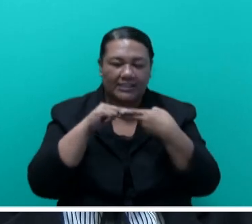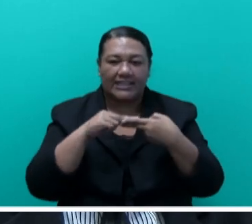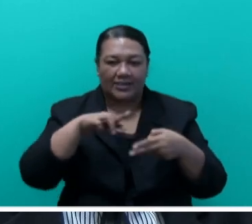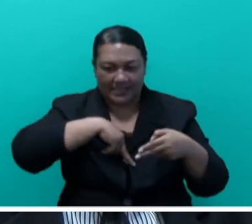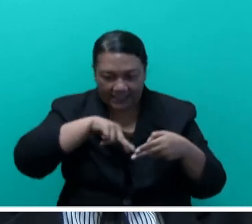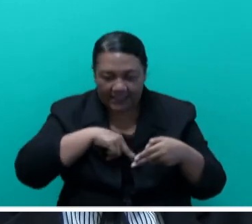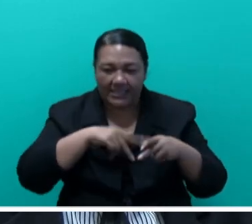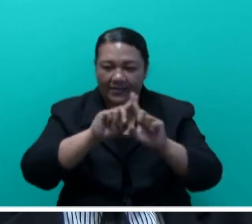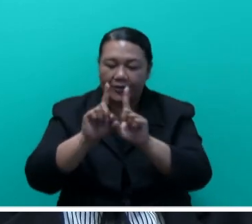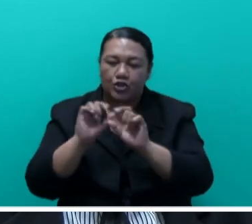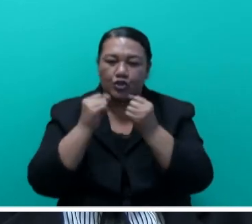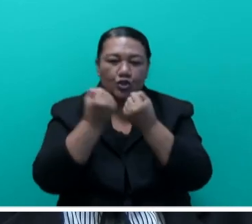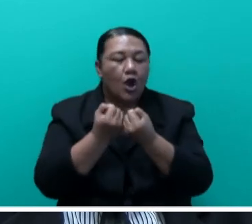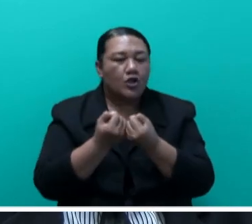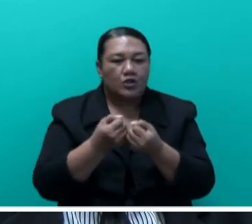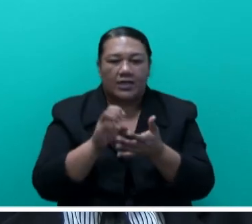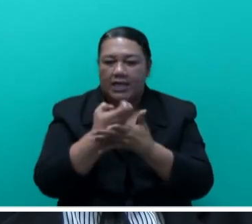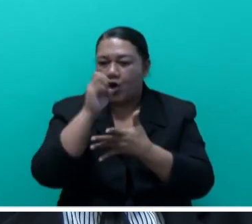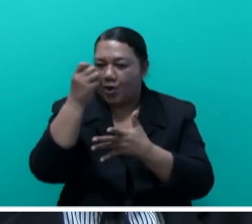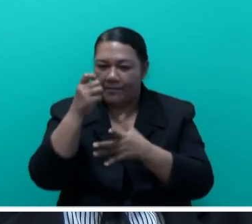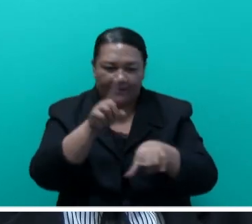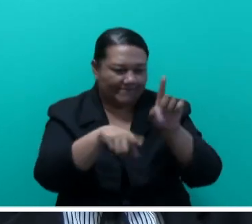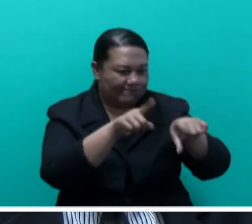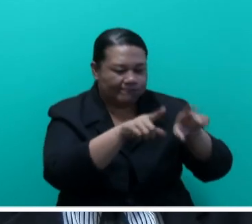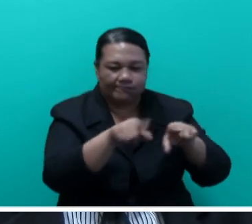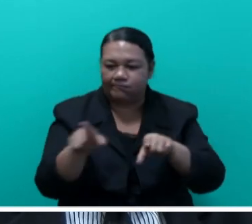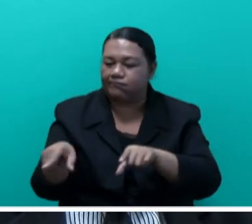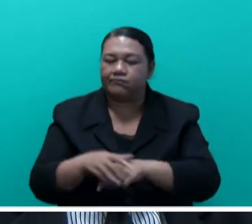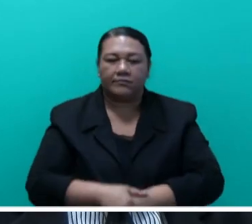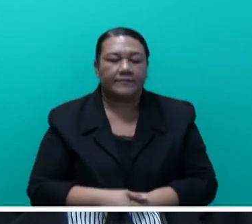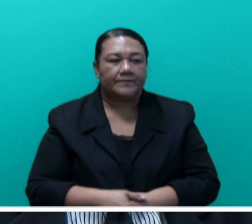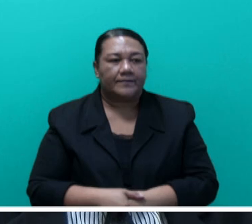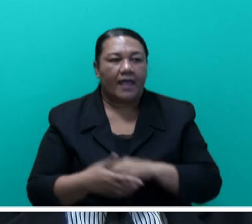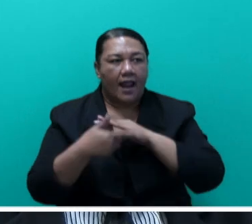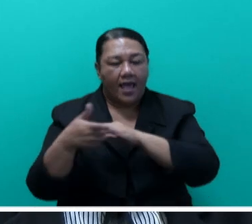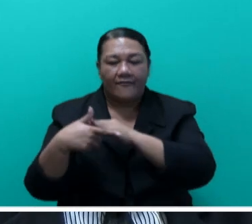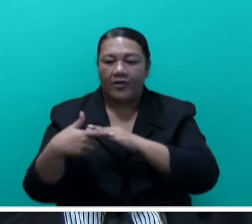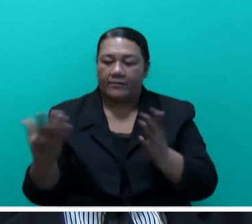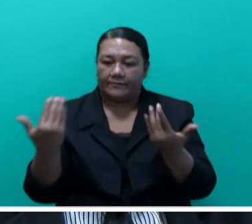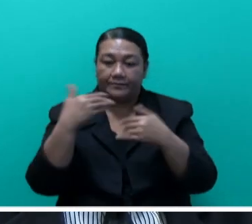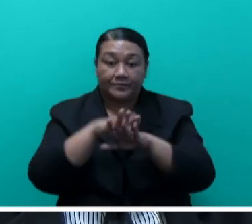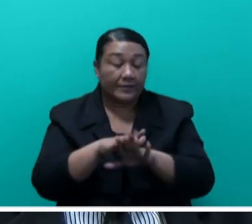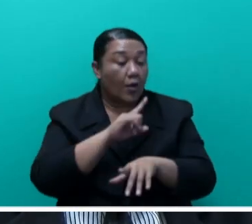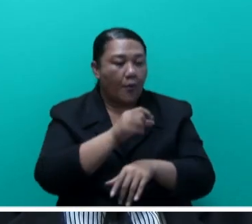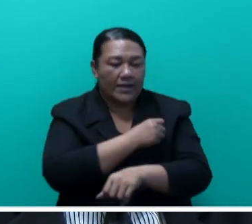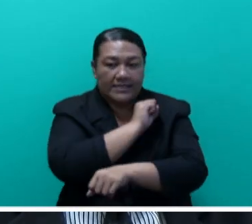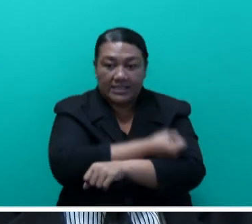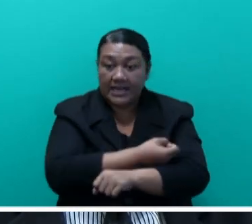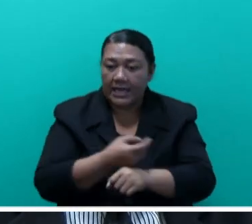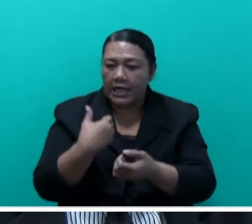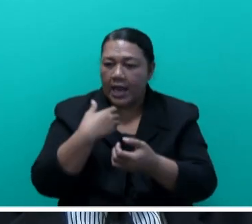and socio-economic status. They foster a sense of community, belonging, and shared